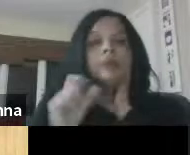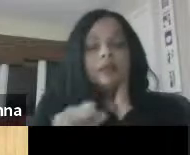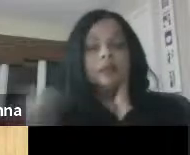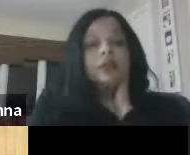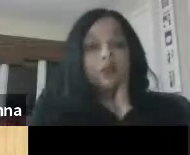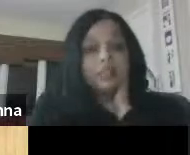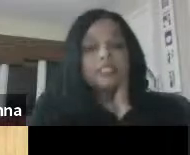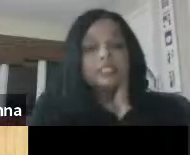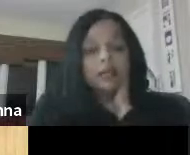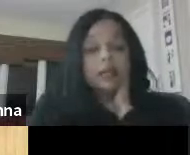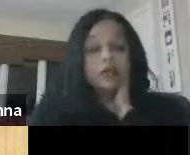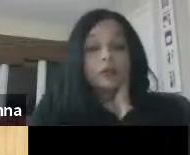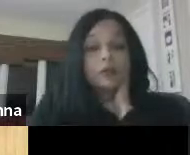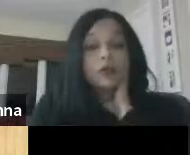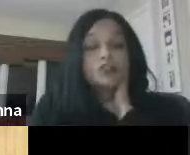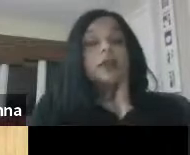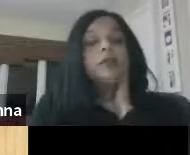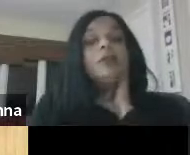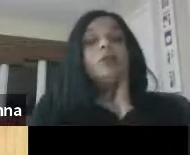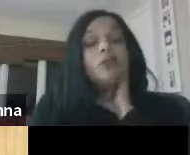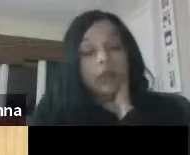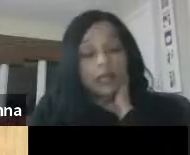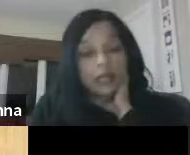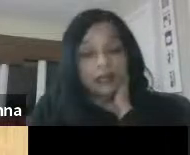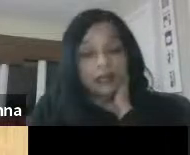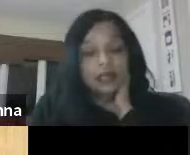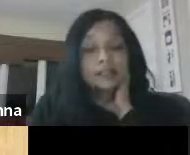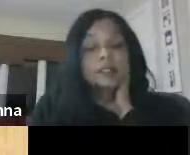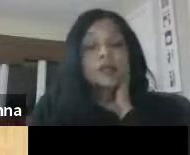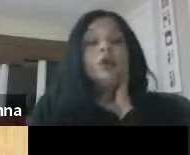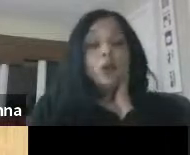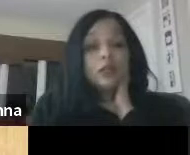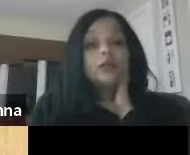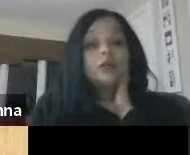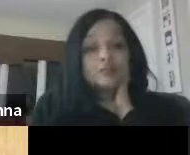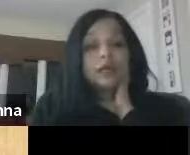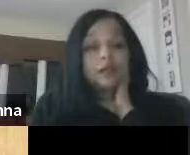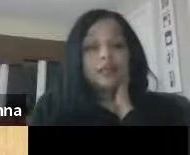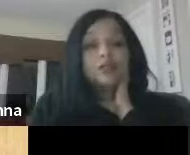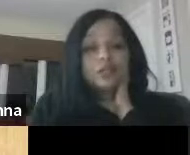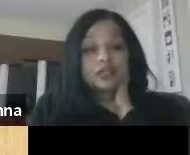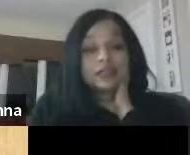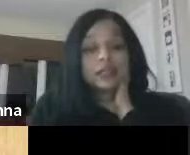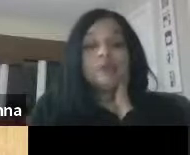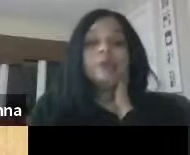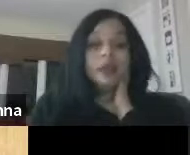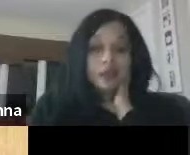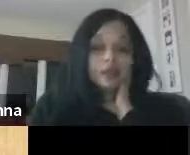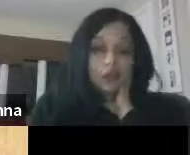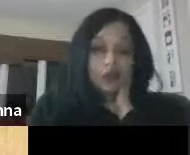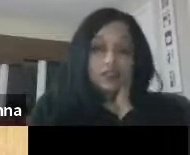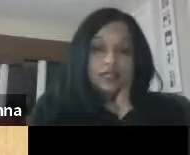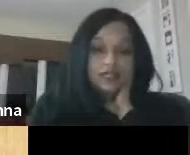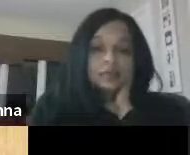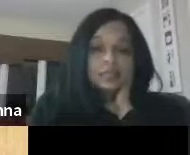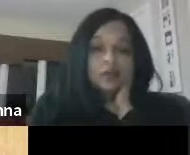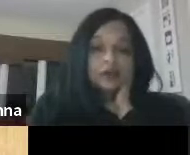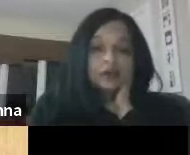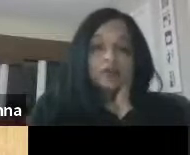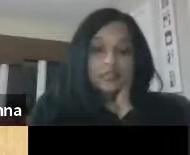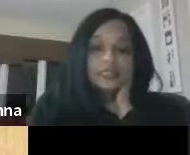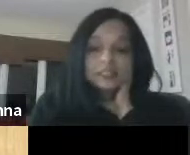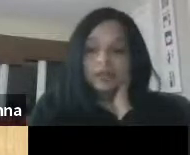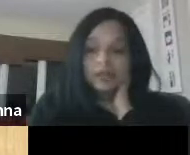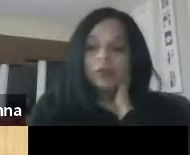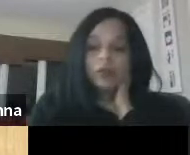picture, the correct spelling of the word. So can they recognize what good spelling looks like? Then we also ask them